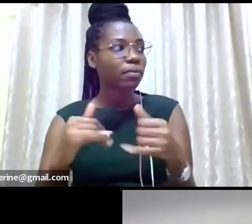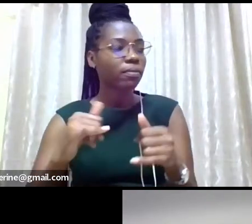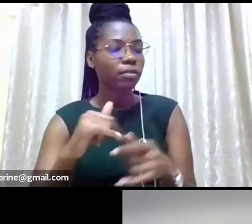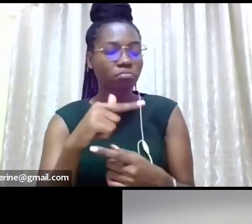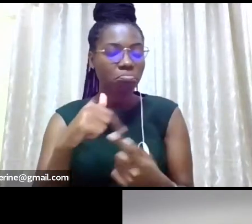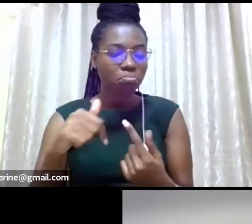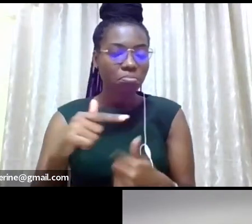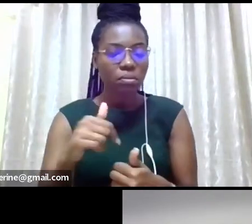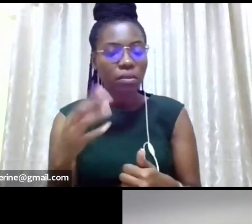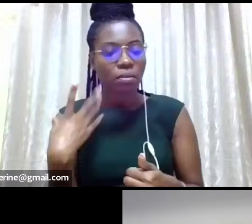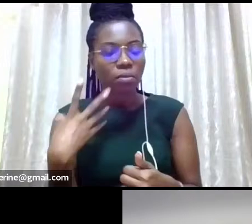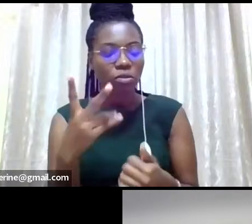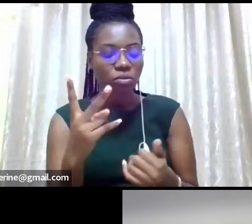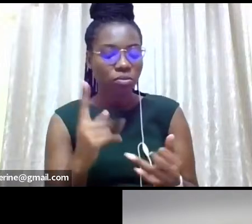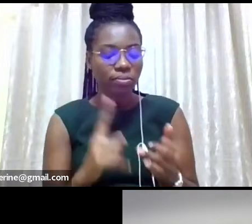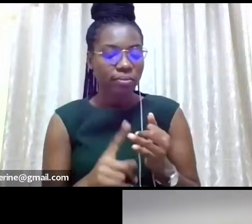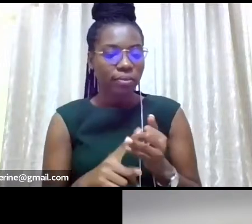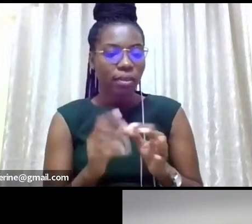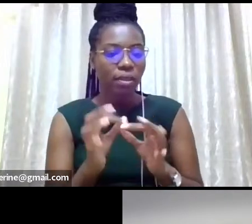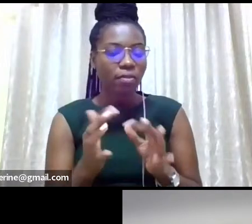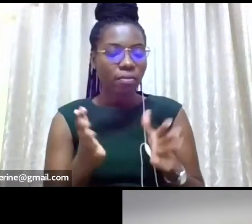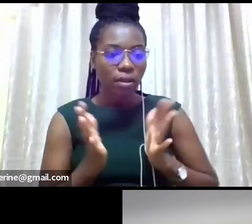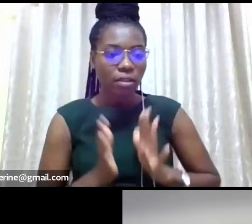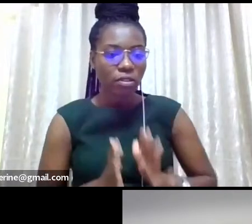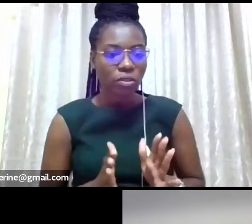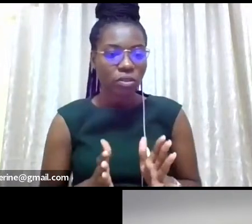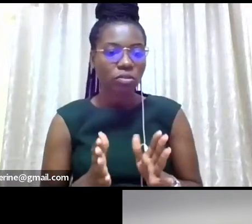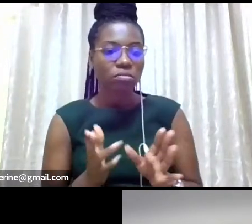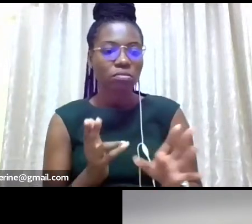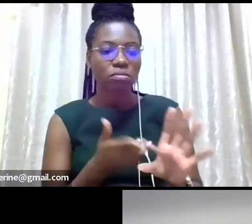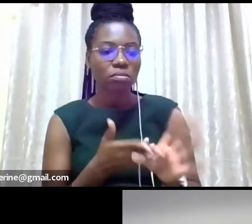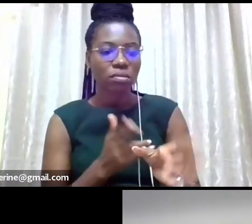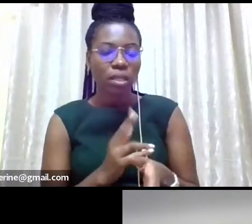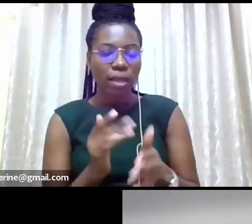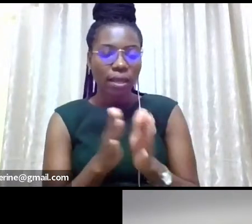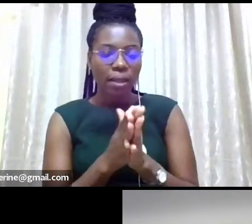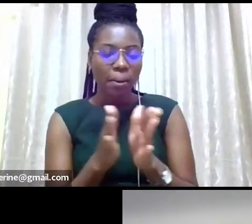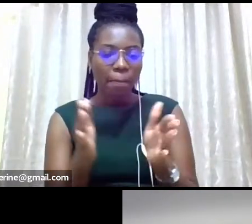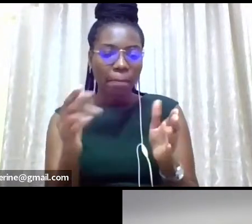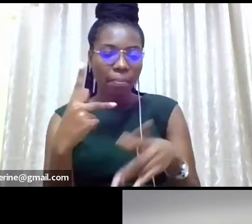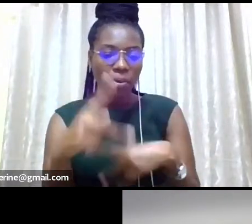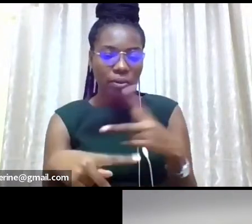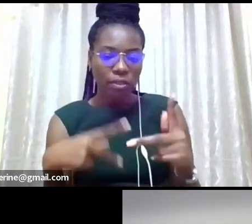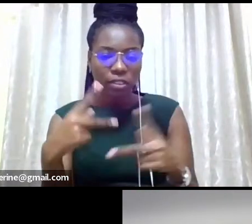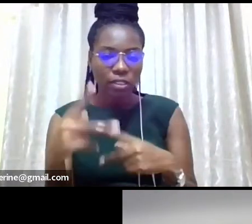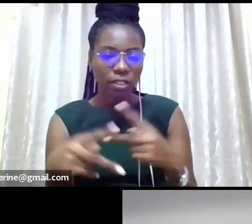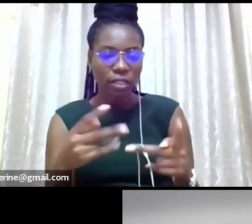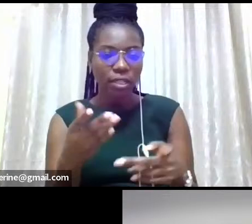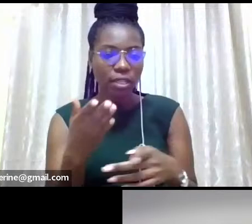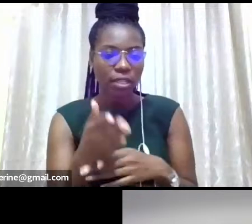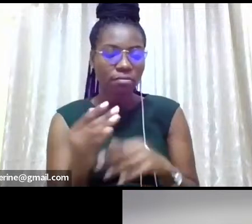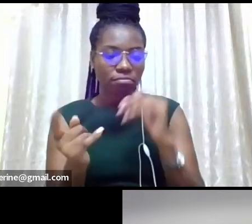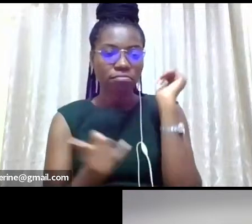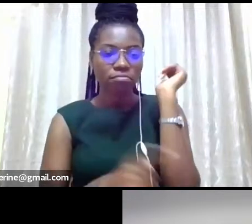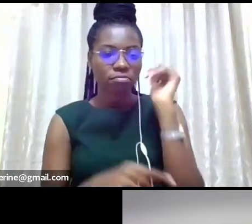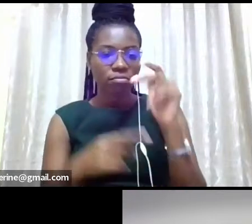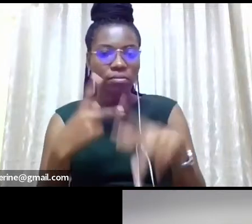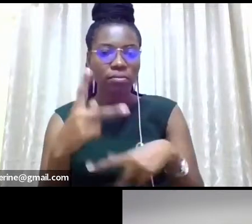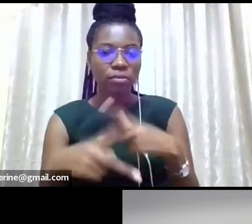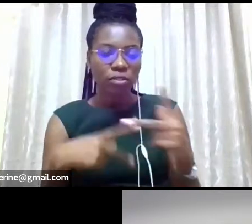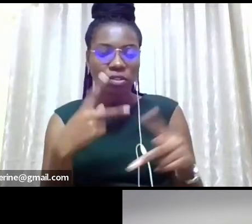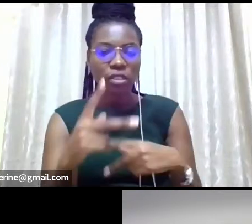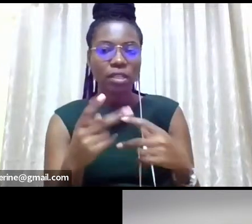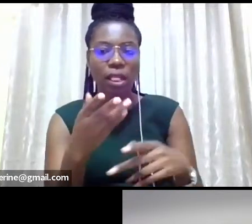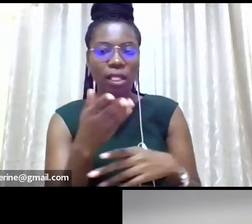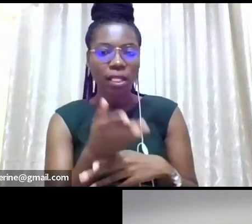number 2 is when somebody resigns, when the process is, a disciplinary process has been